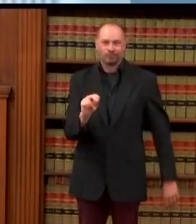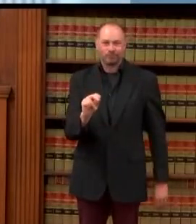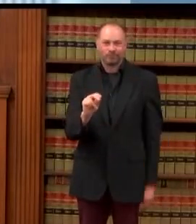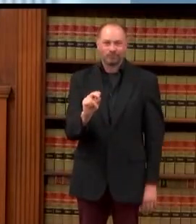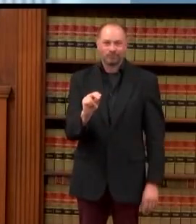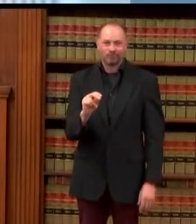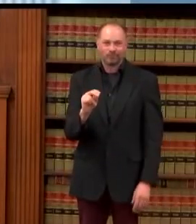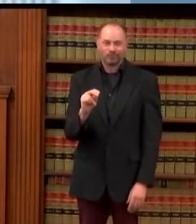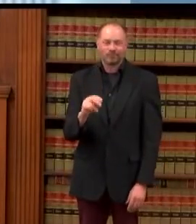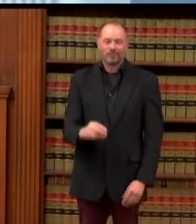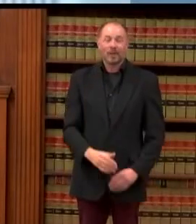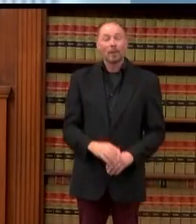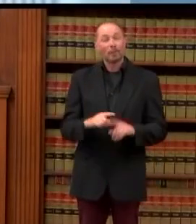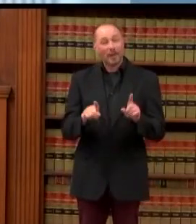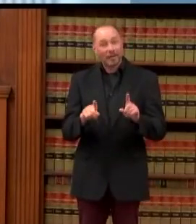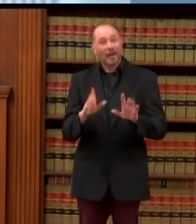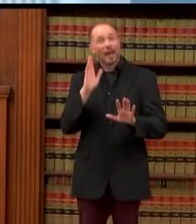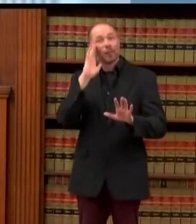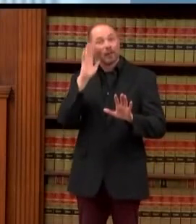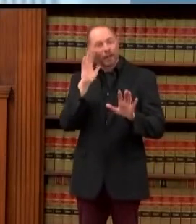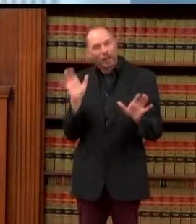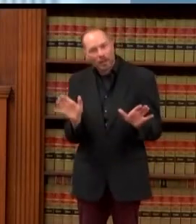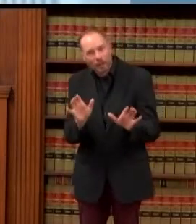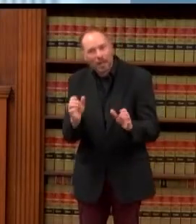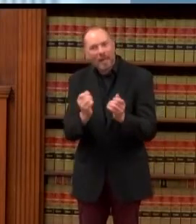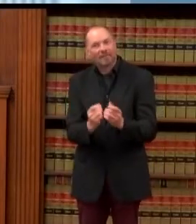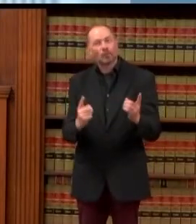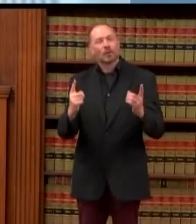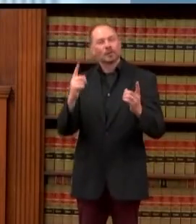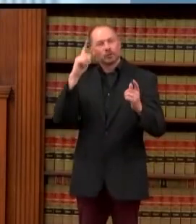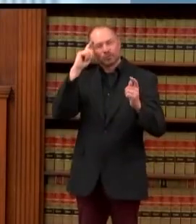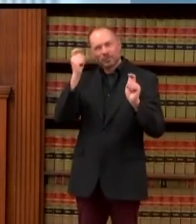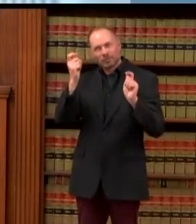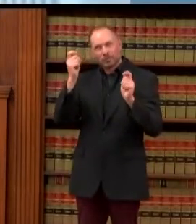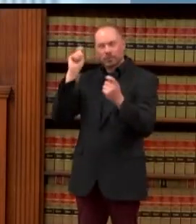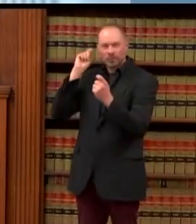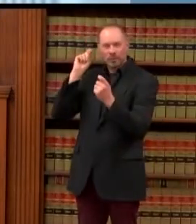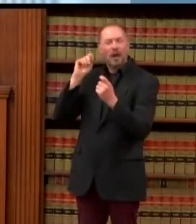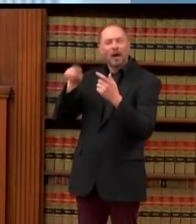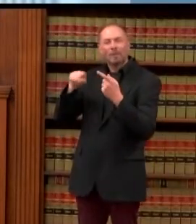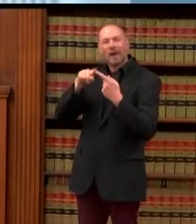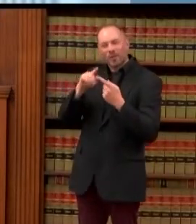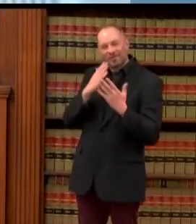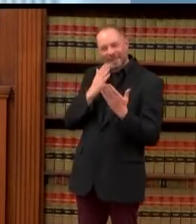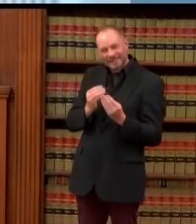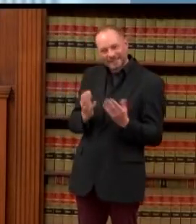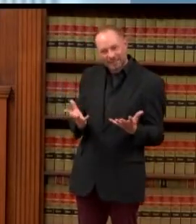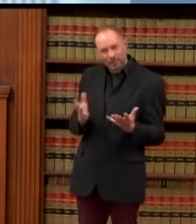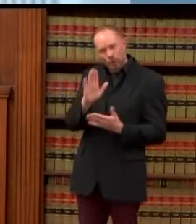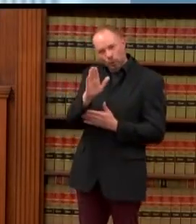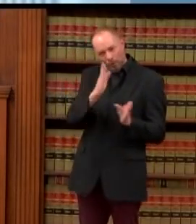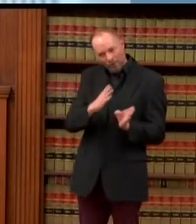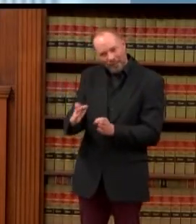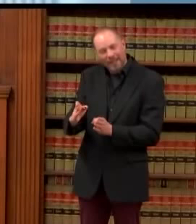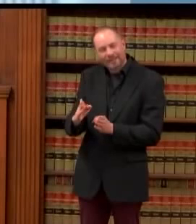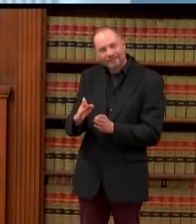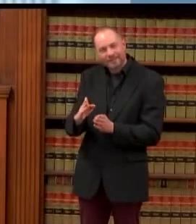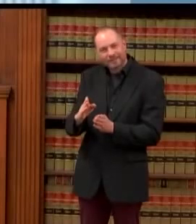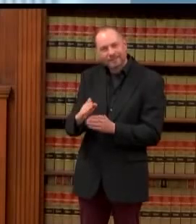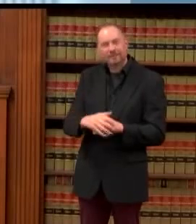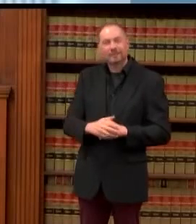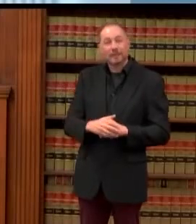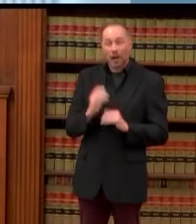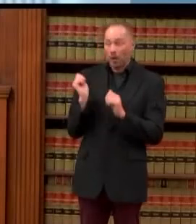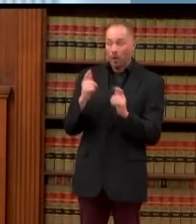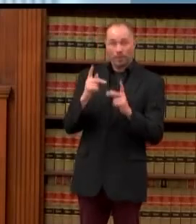It is not. But I'm going to urge everyone to think differently about Thanksgiving this year. Now, all of you